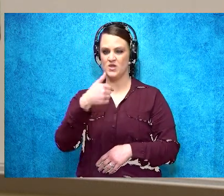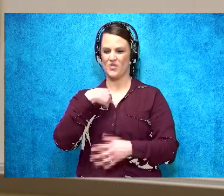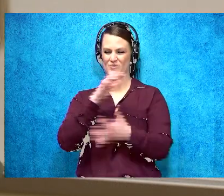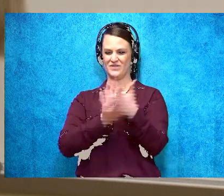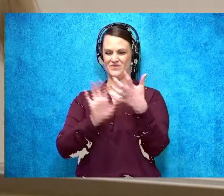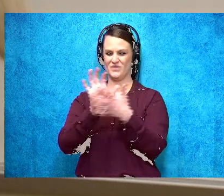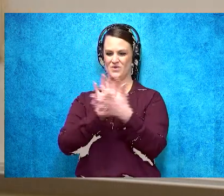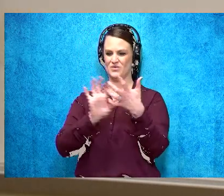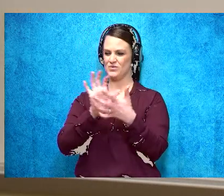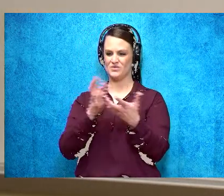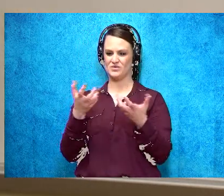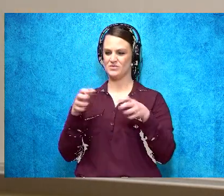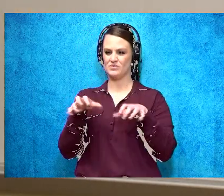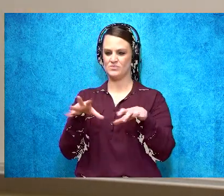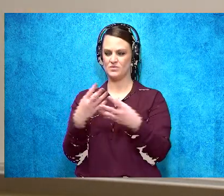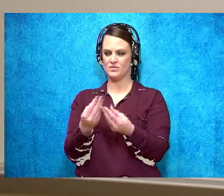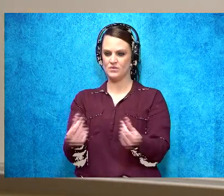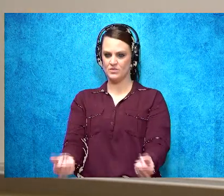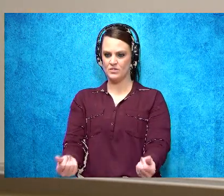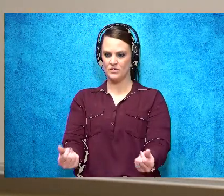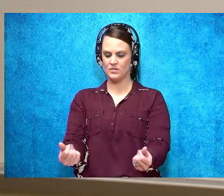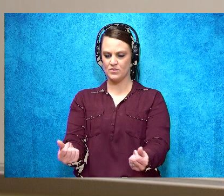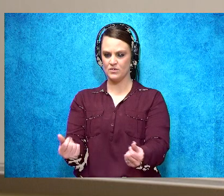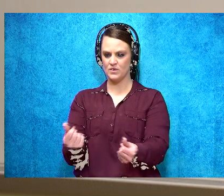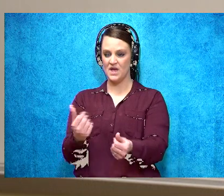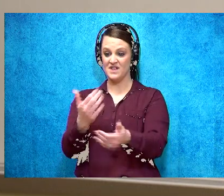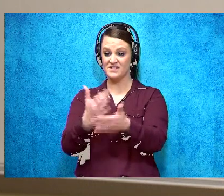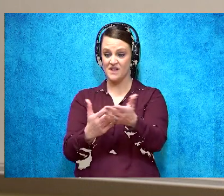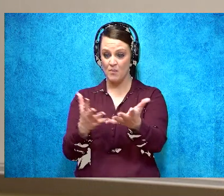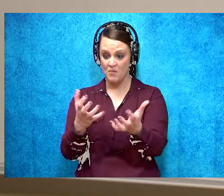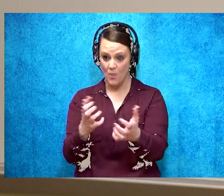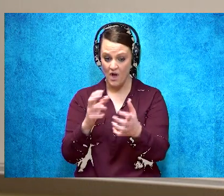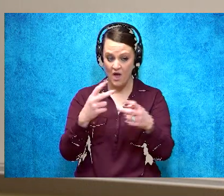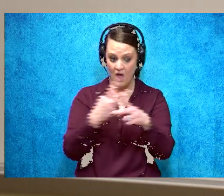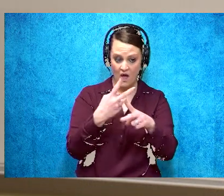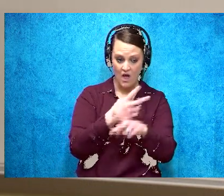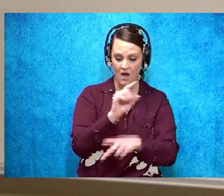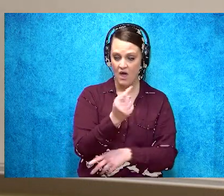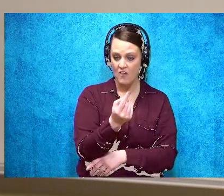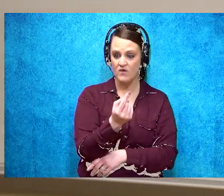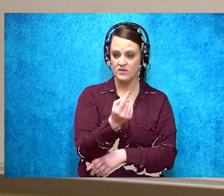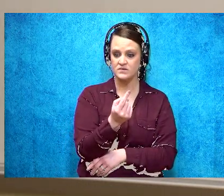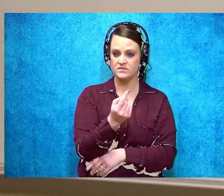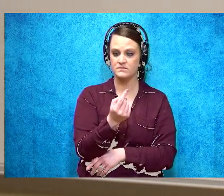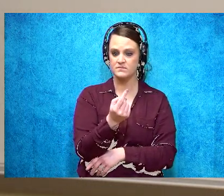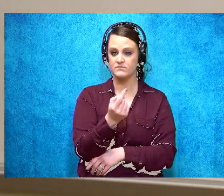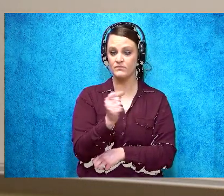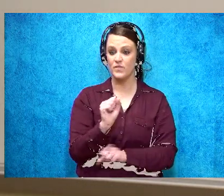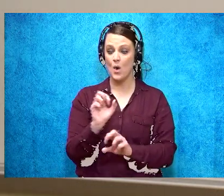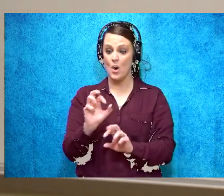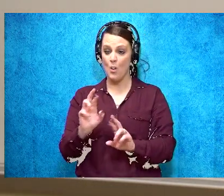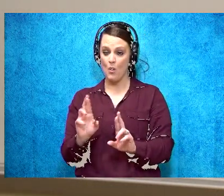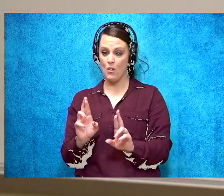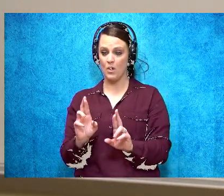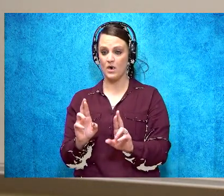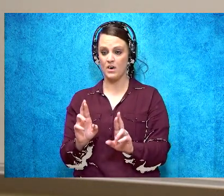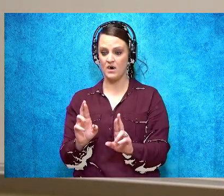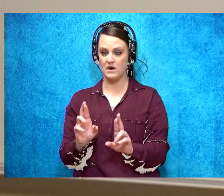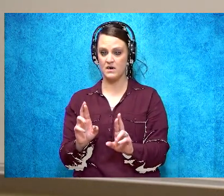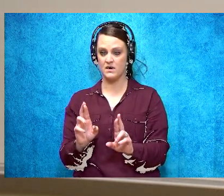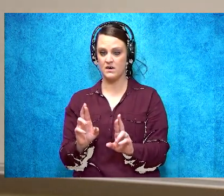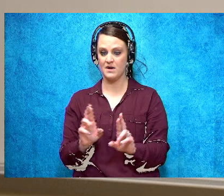week. They wanted to do multiplication first before division, or they wanted to